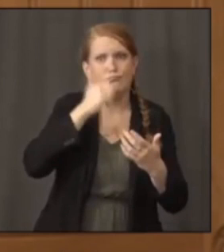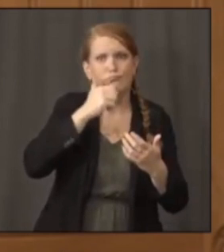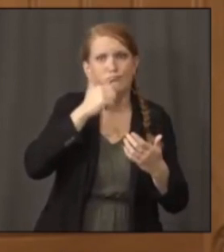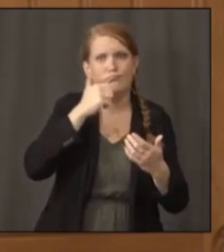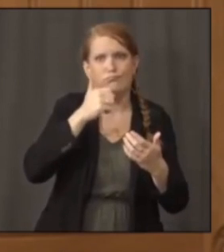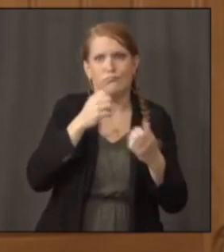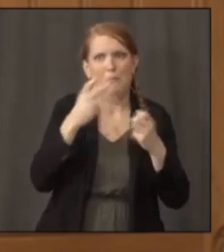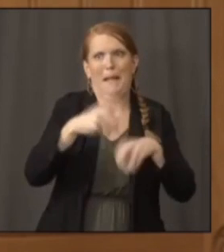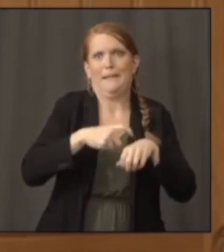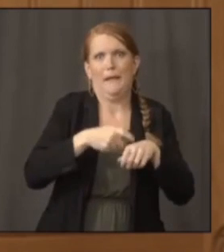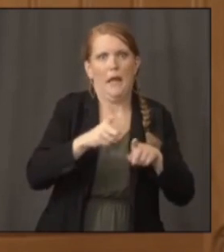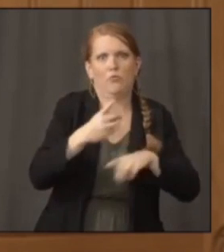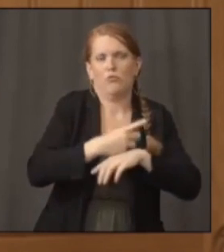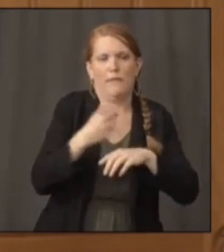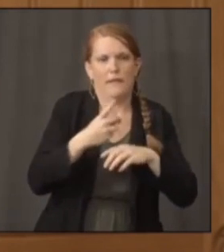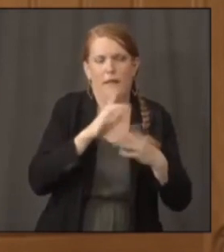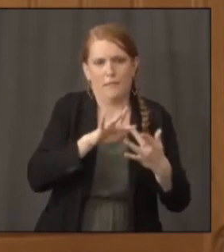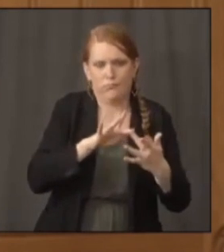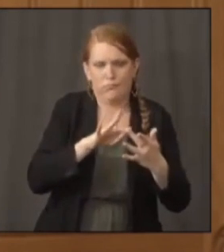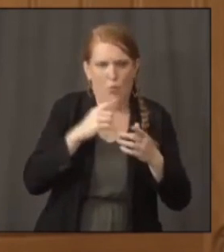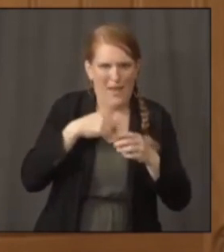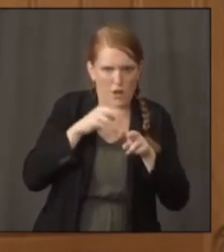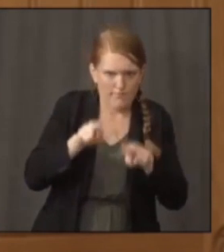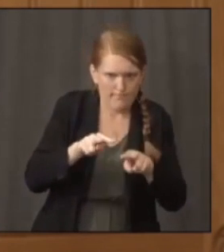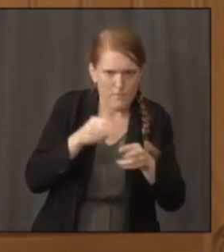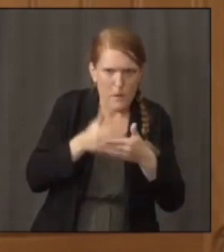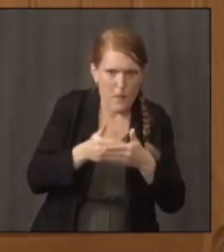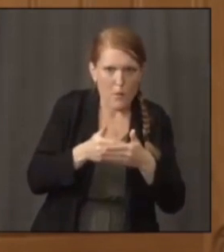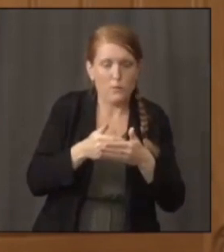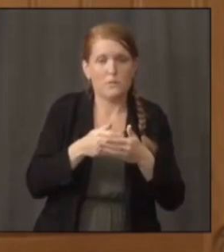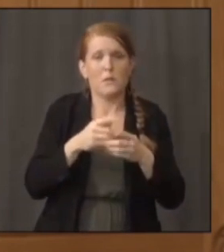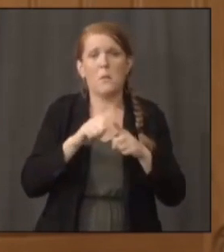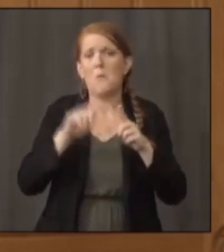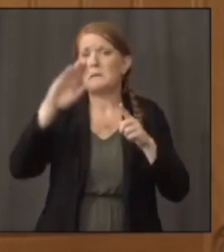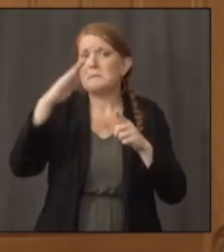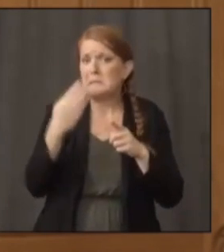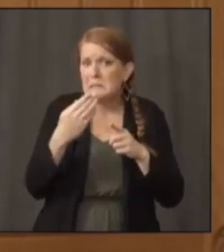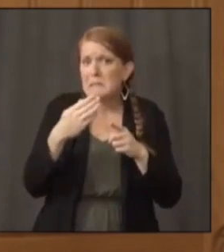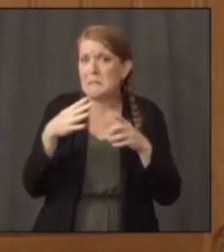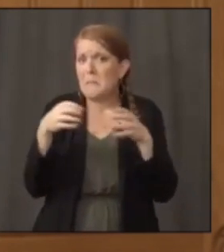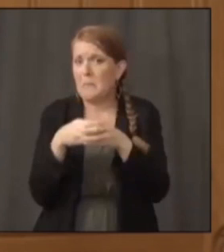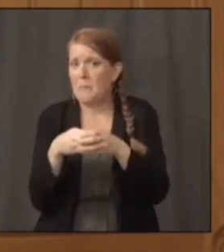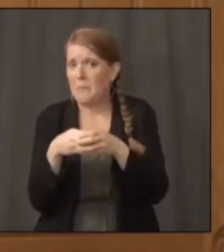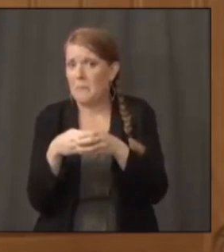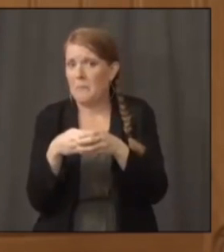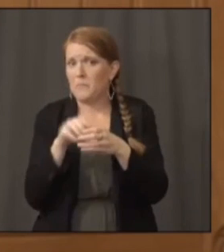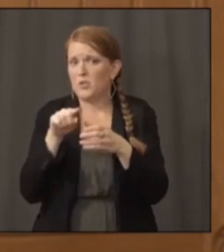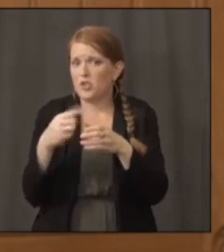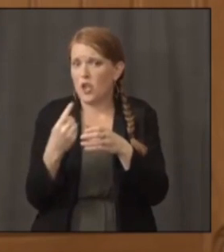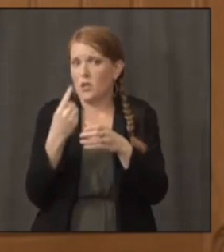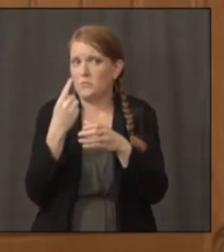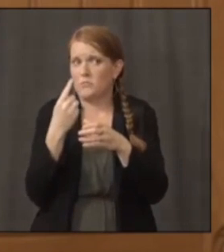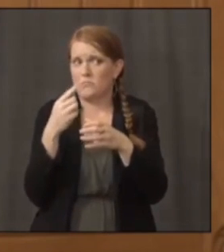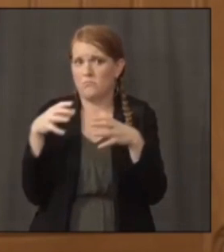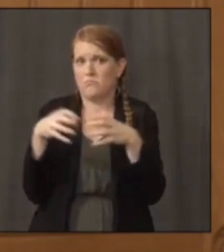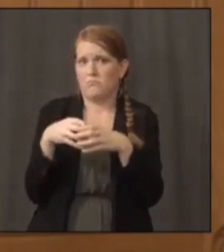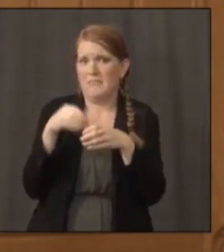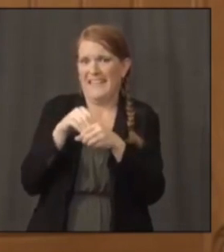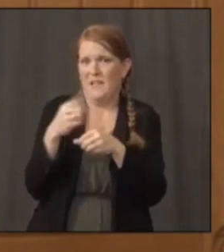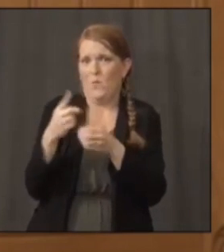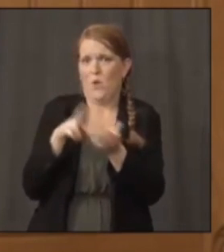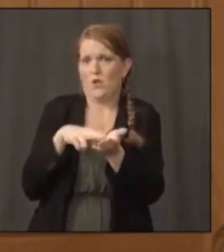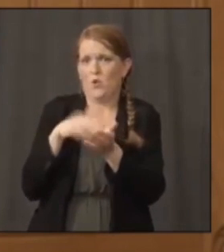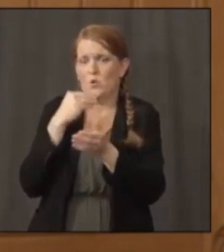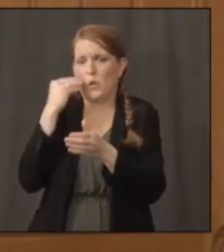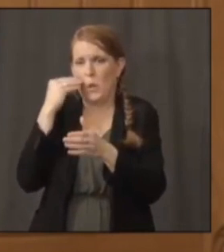community there. At this point, that seems contained. That is not to appear to be community spread. It seems to be contained to this particular nursing home